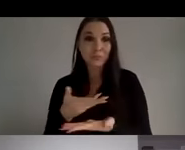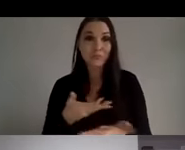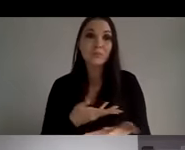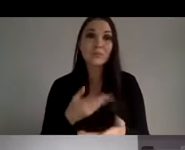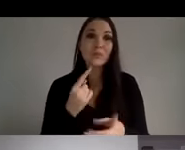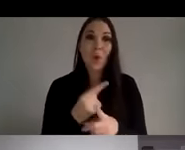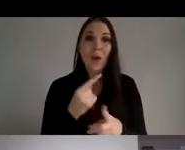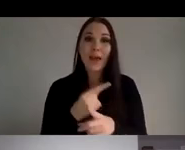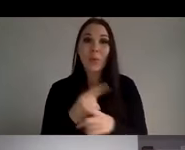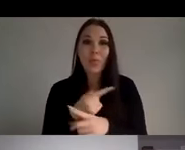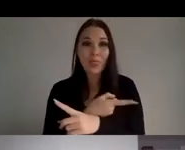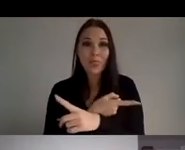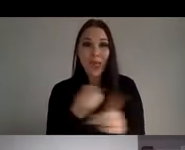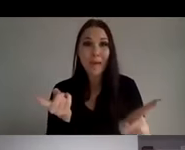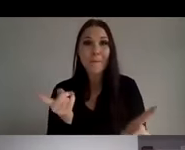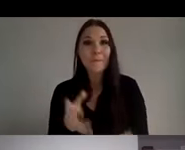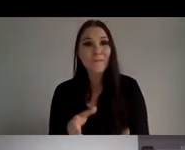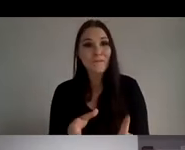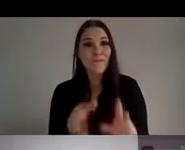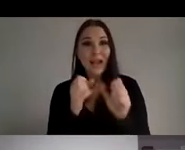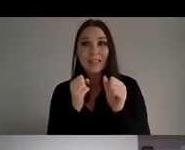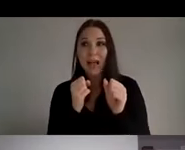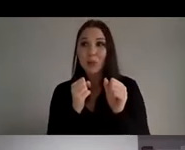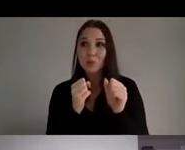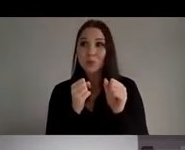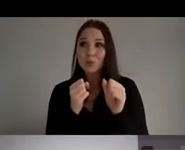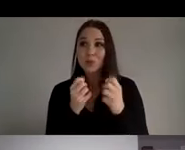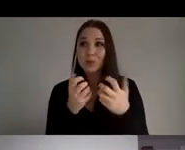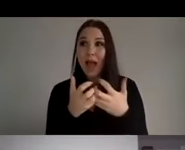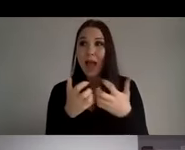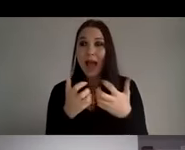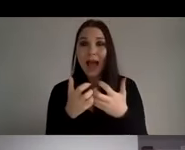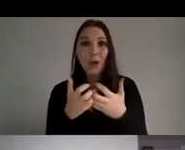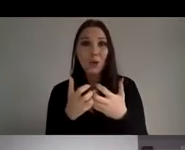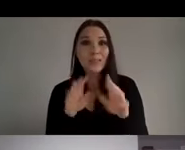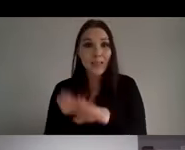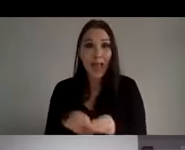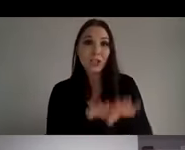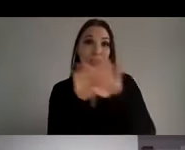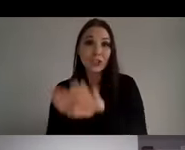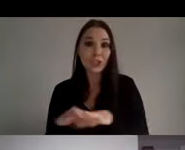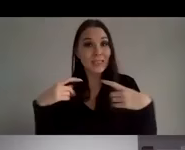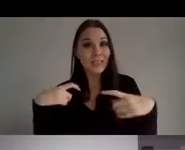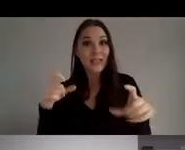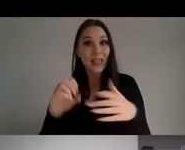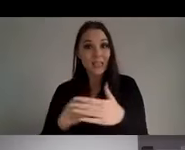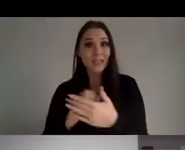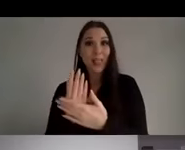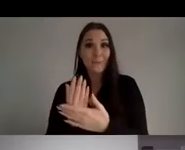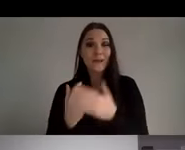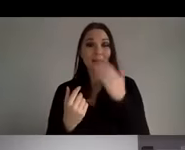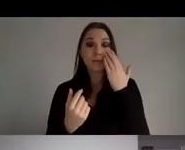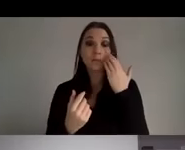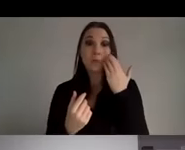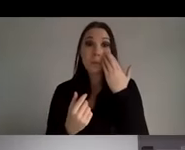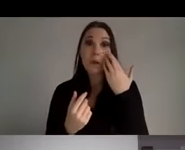talking with them to find out more about how some of these standards that are still evolving. So like I think when we started